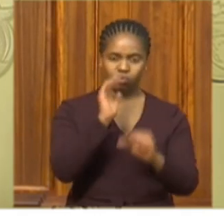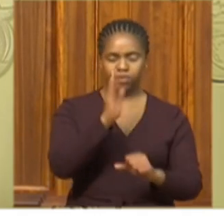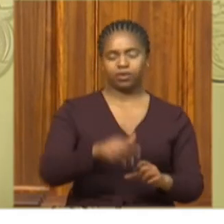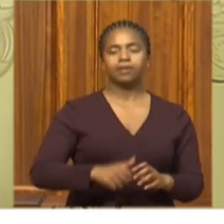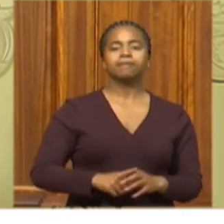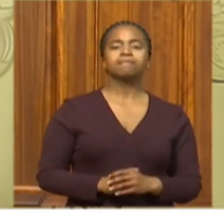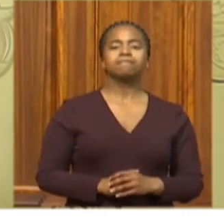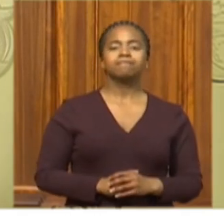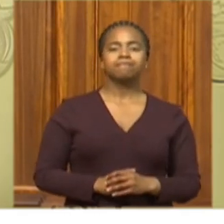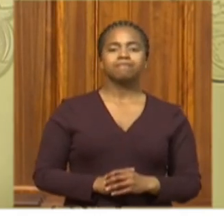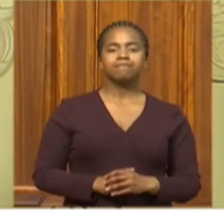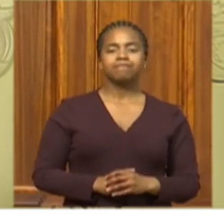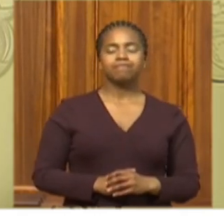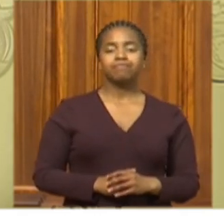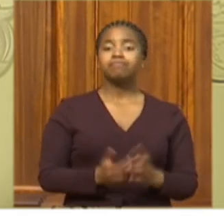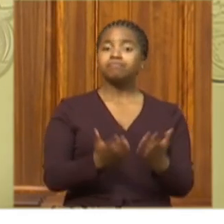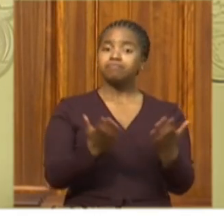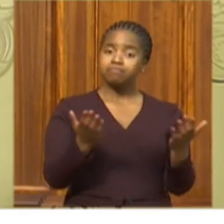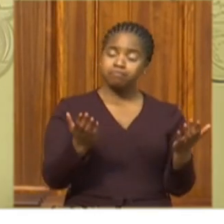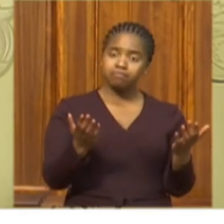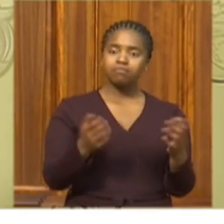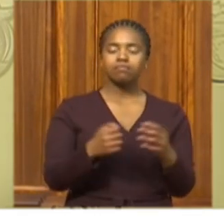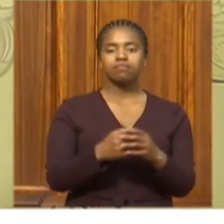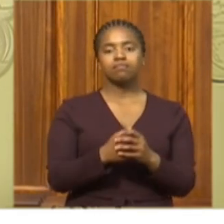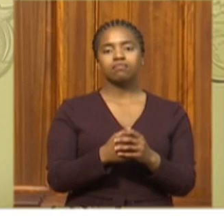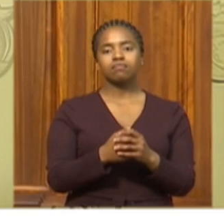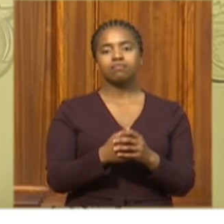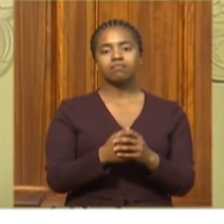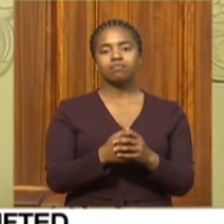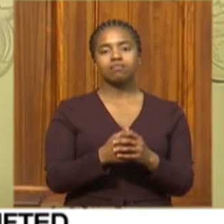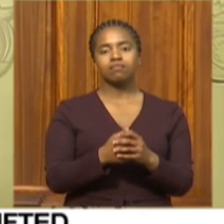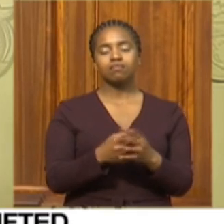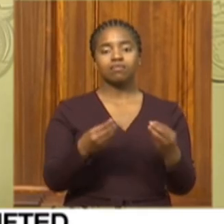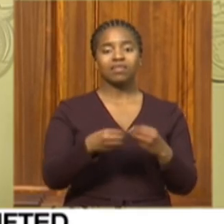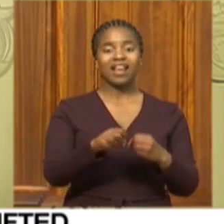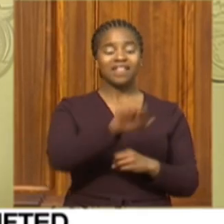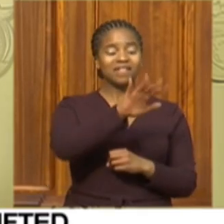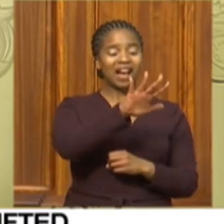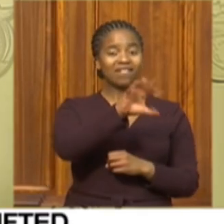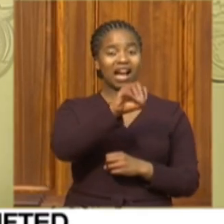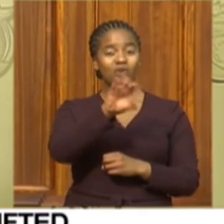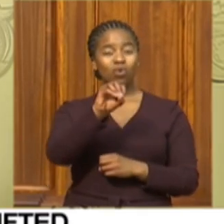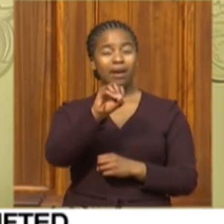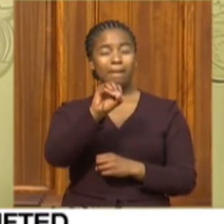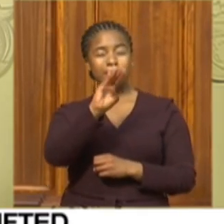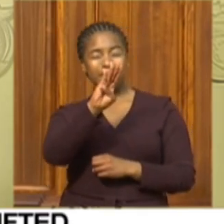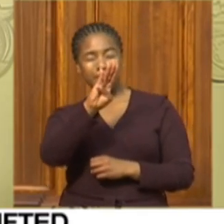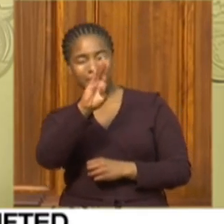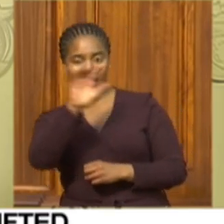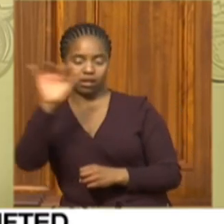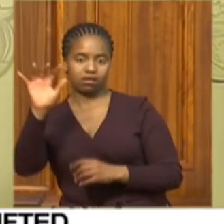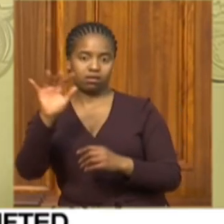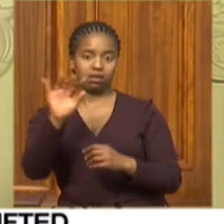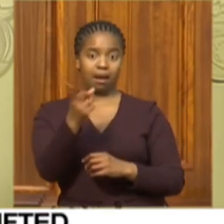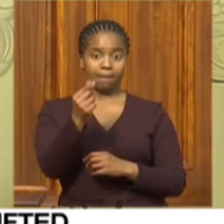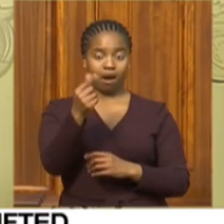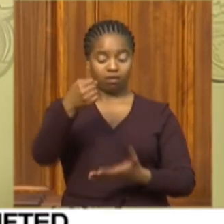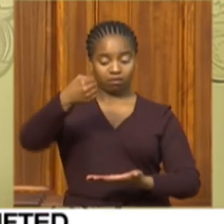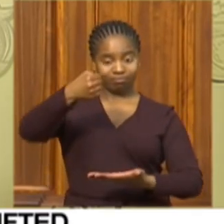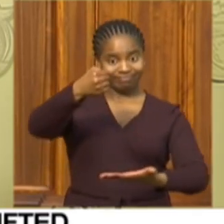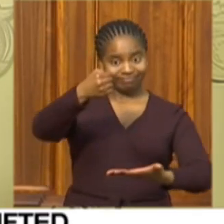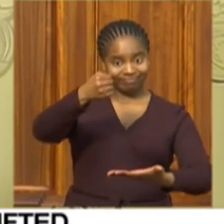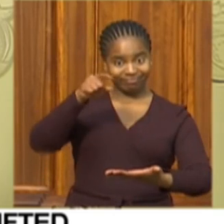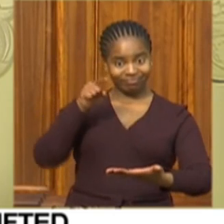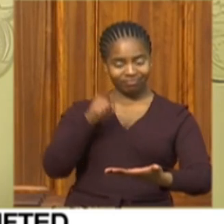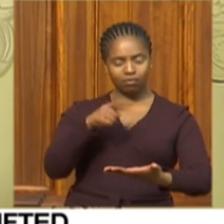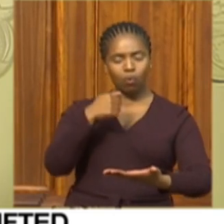Following the measures we've put in place as part of the 500 billion social economic relief package,